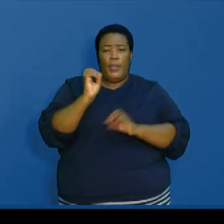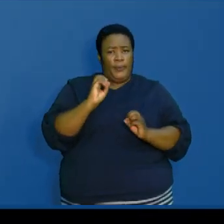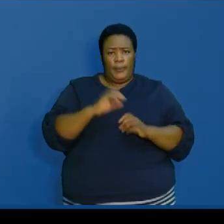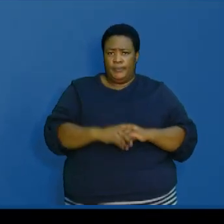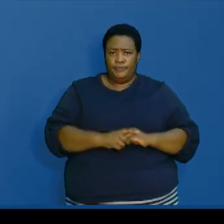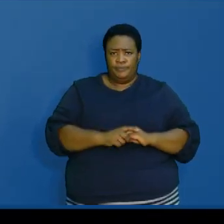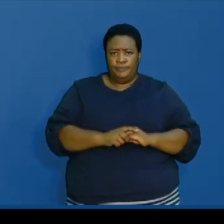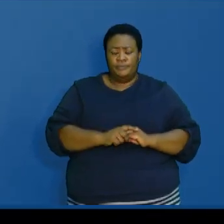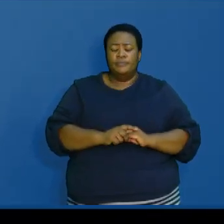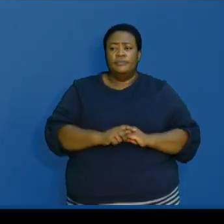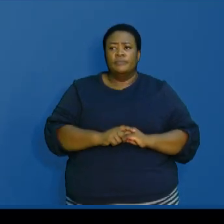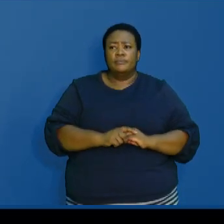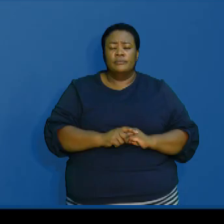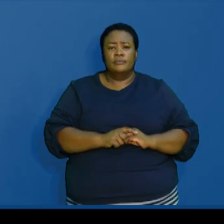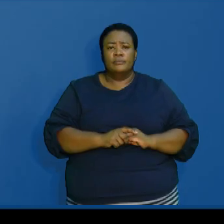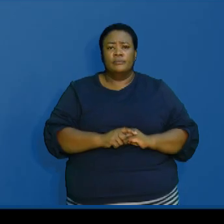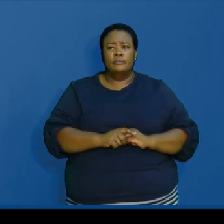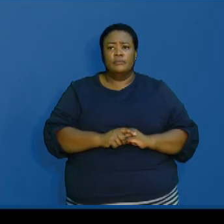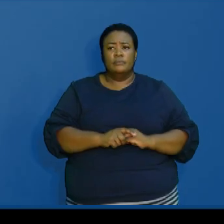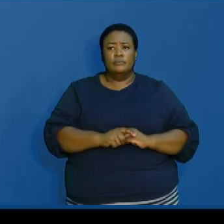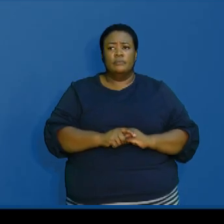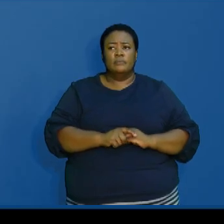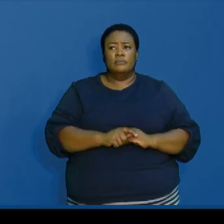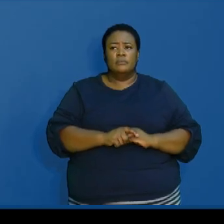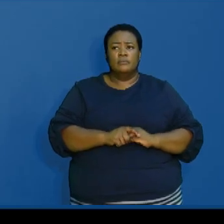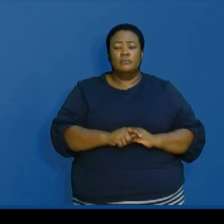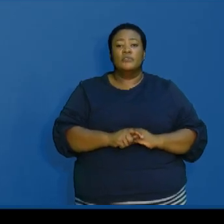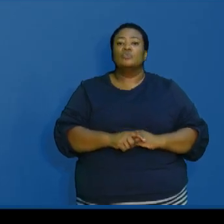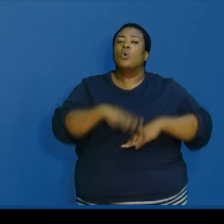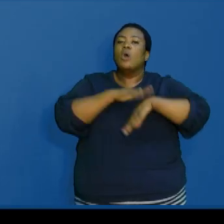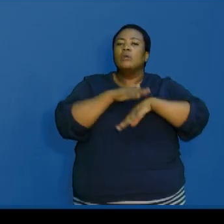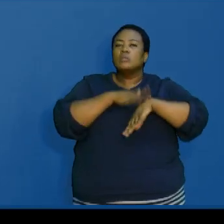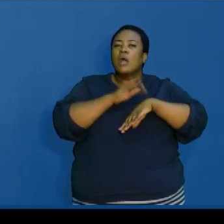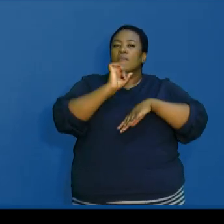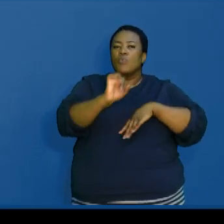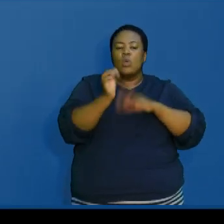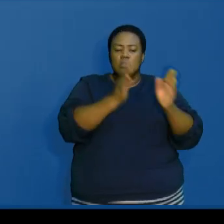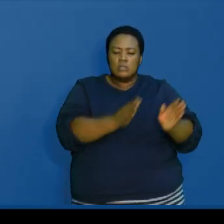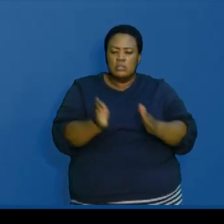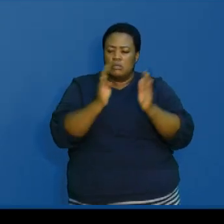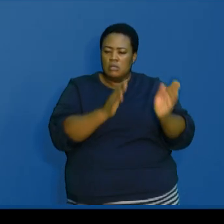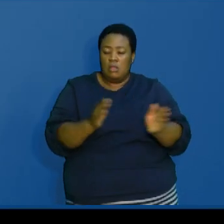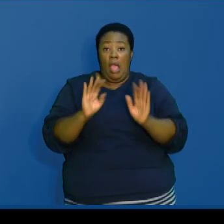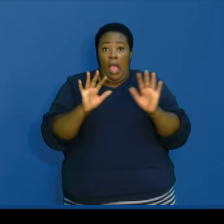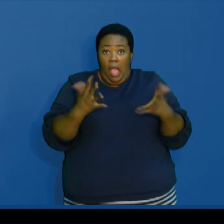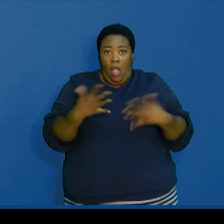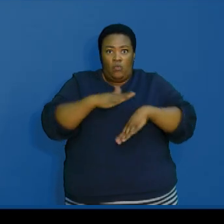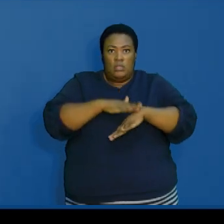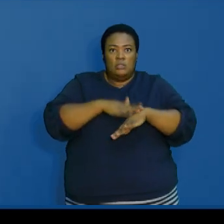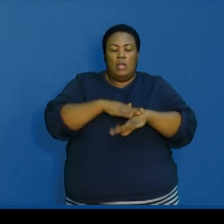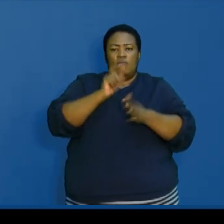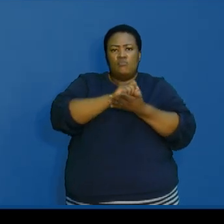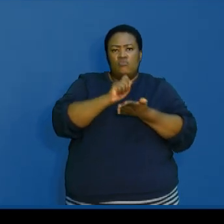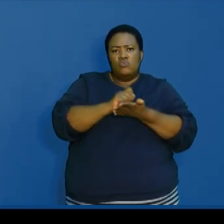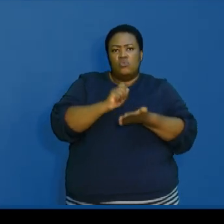This is how you subdivide your timing when you are writing. Please ensure that